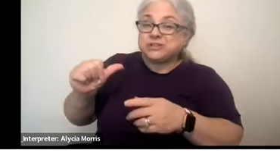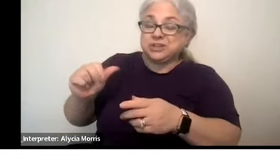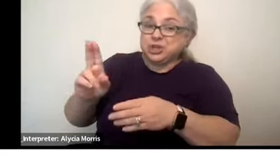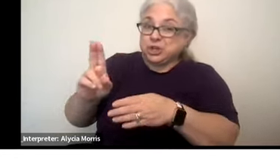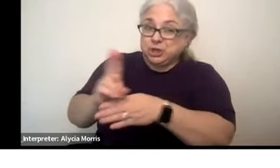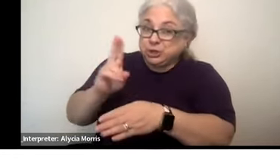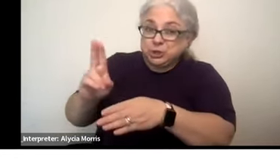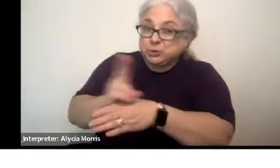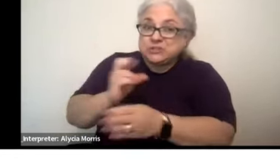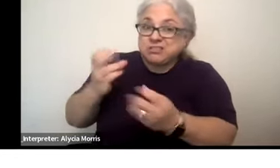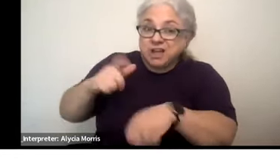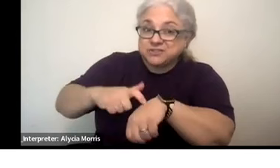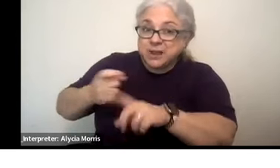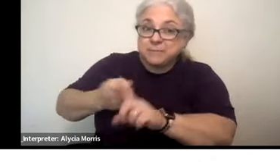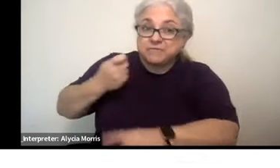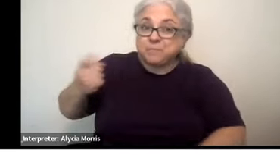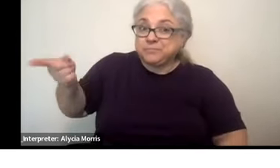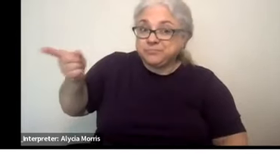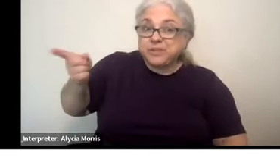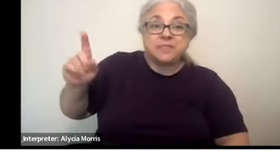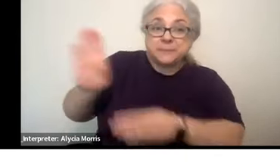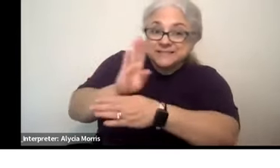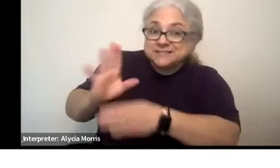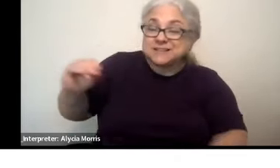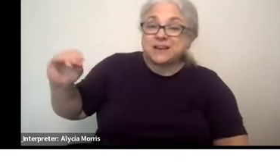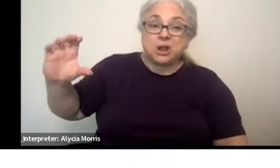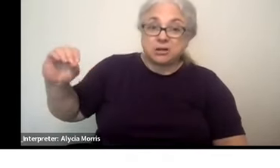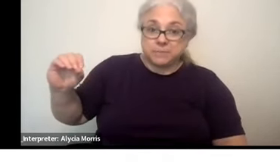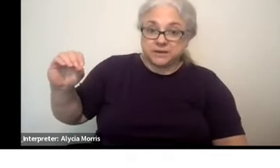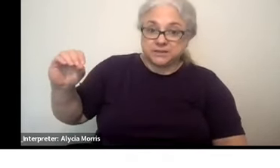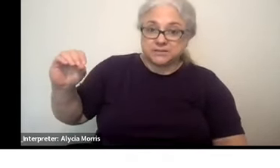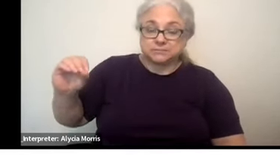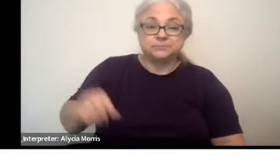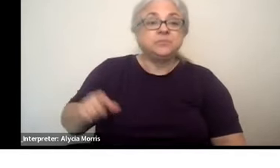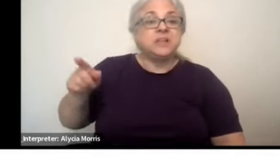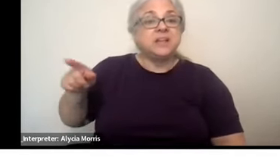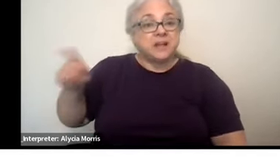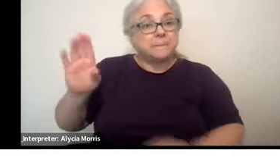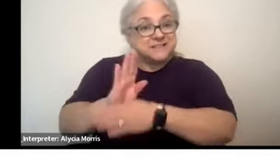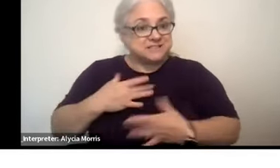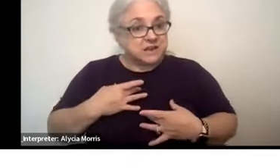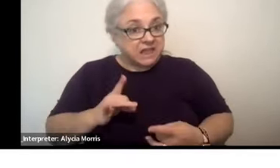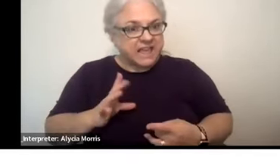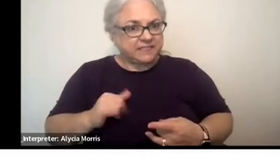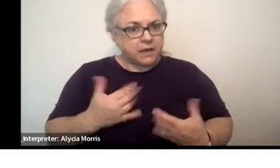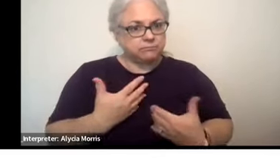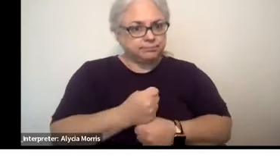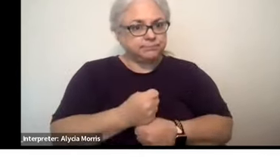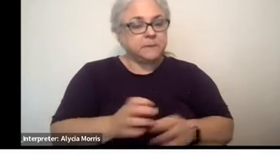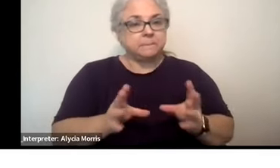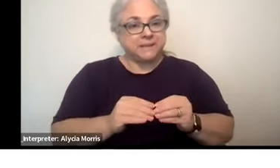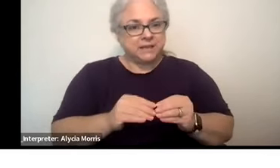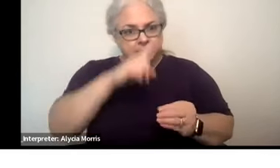this approach because a lot of granular detail is transmitted to the college in a very, very short time